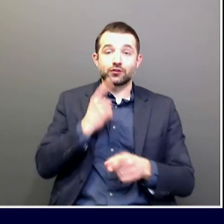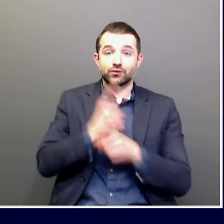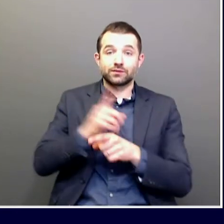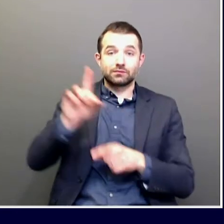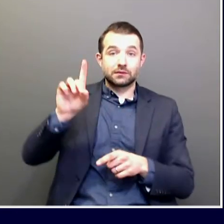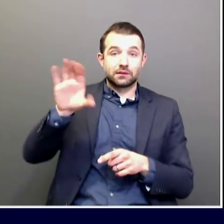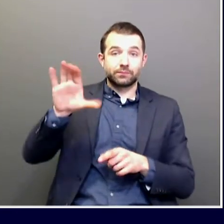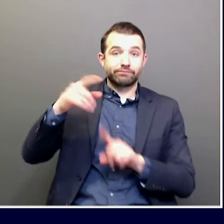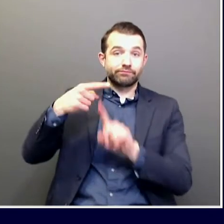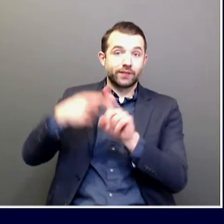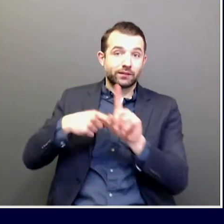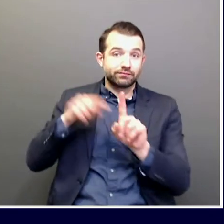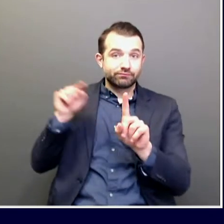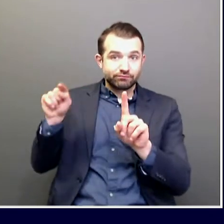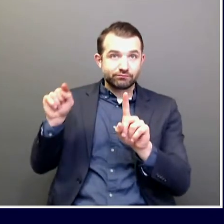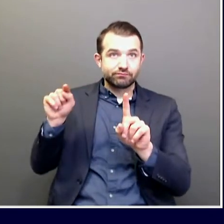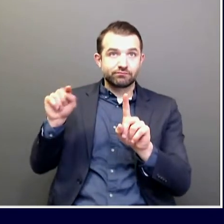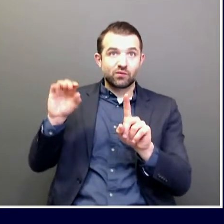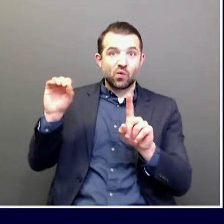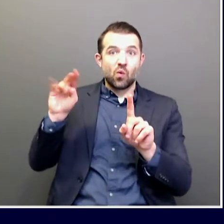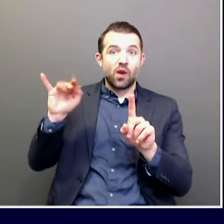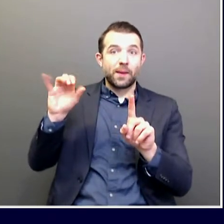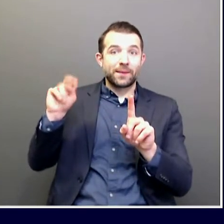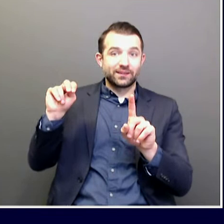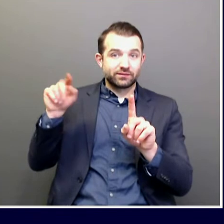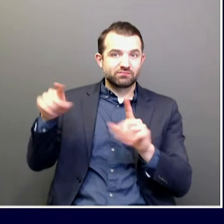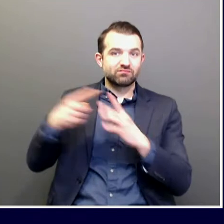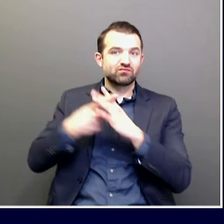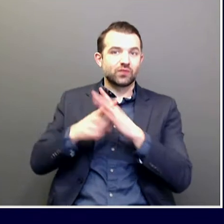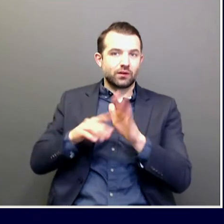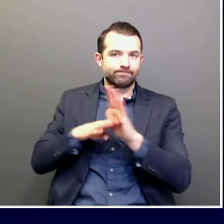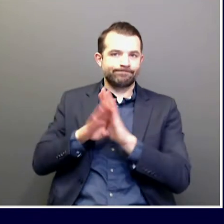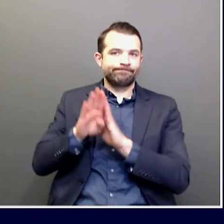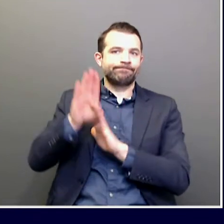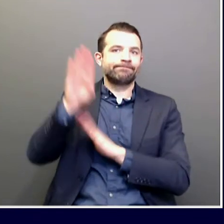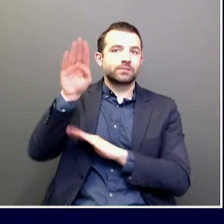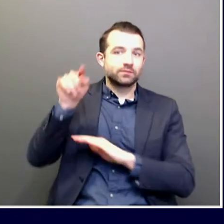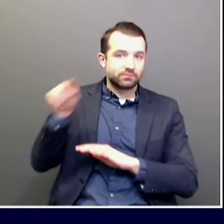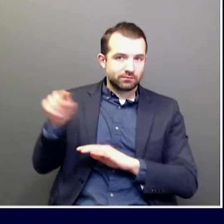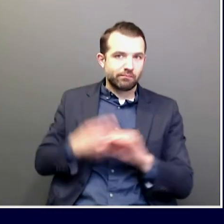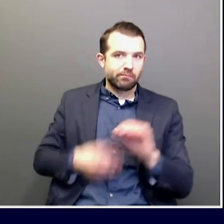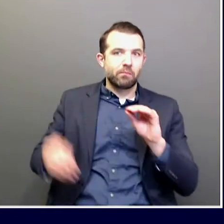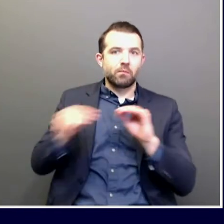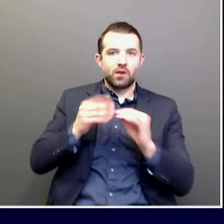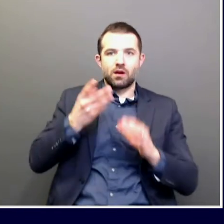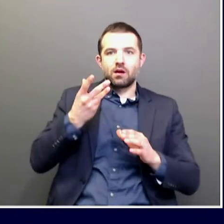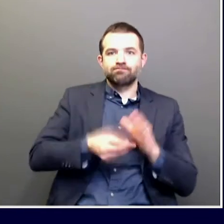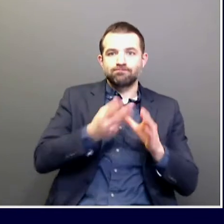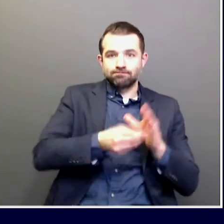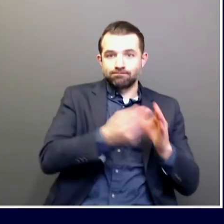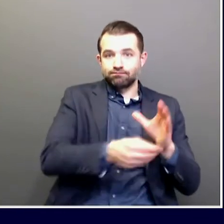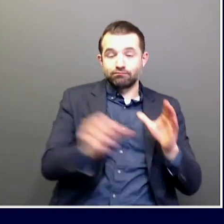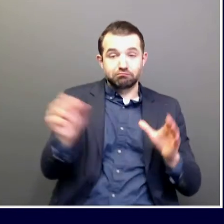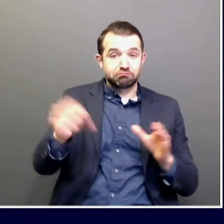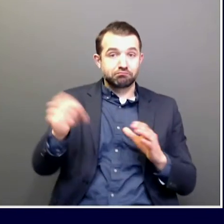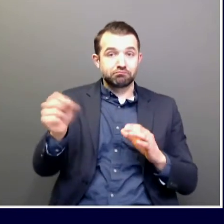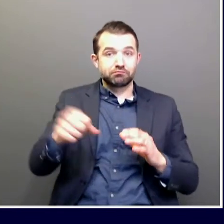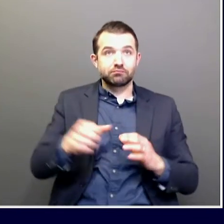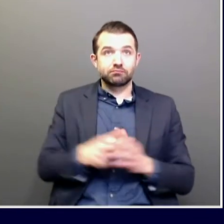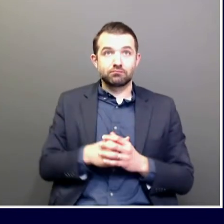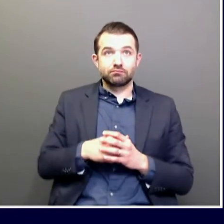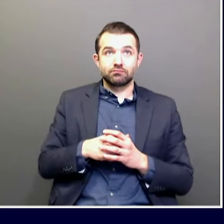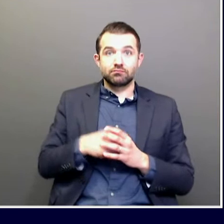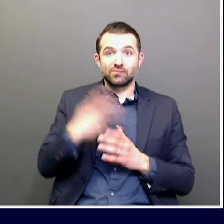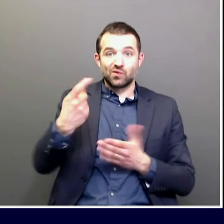to fewer hospitalizations and fewer deaths. Because even though Omicron may have been milder on an individual level, the fact that